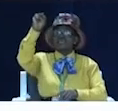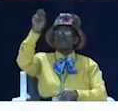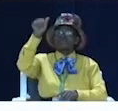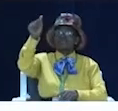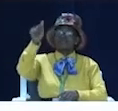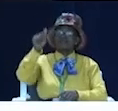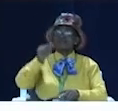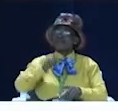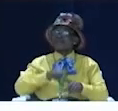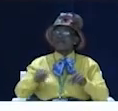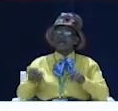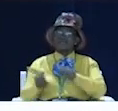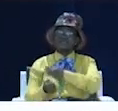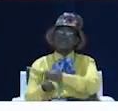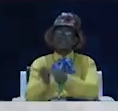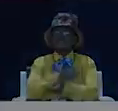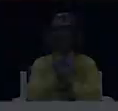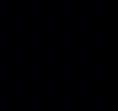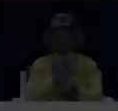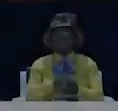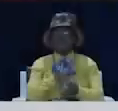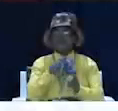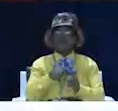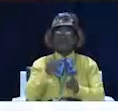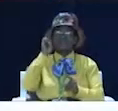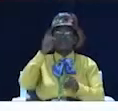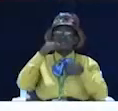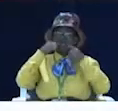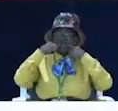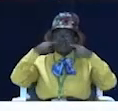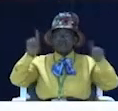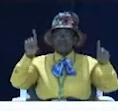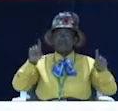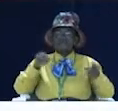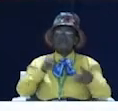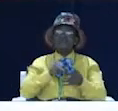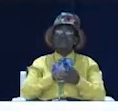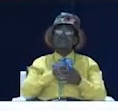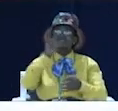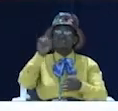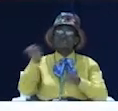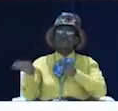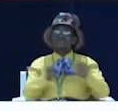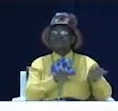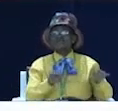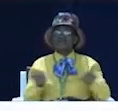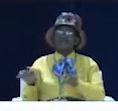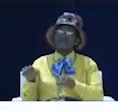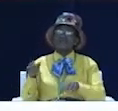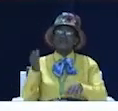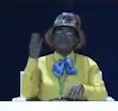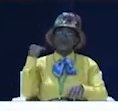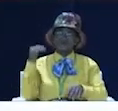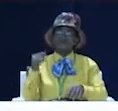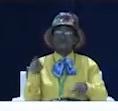it is done. So when